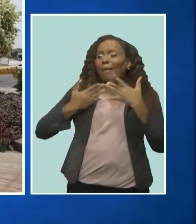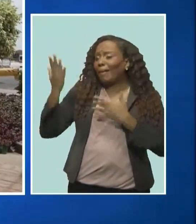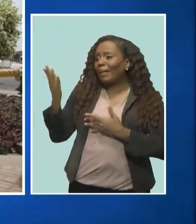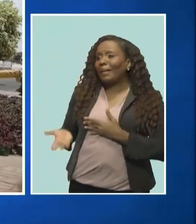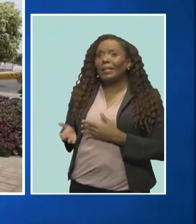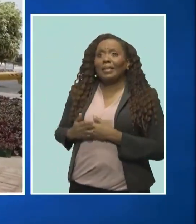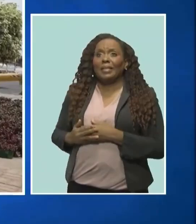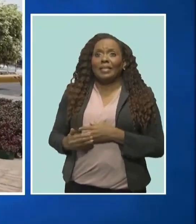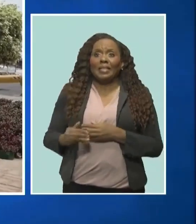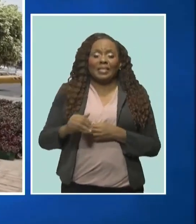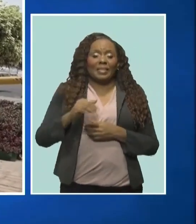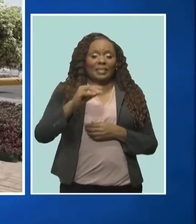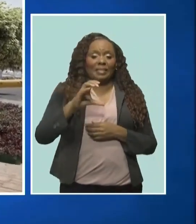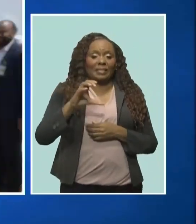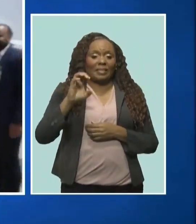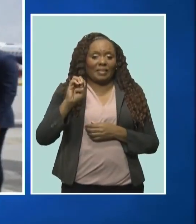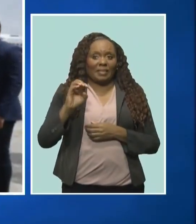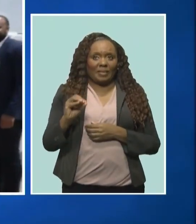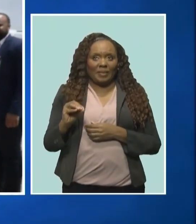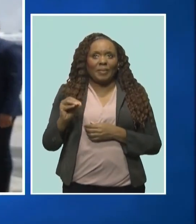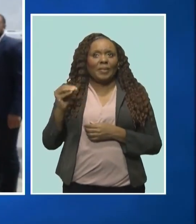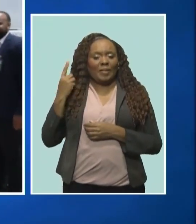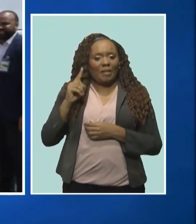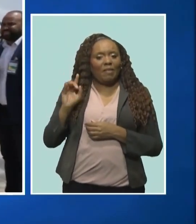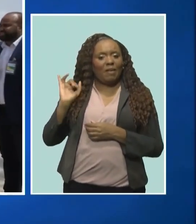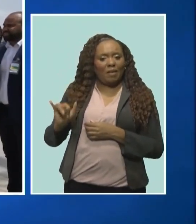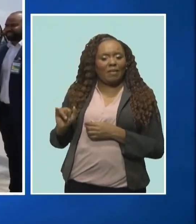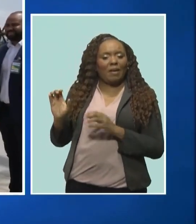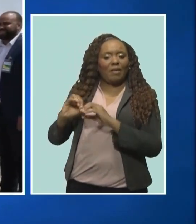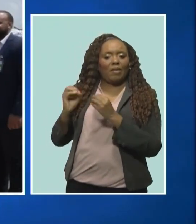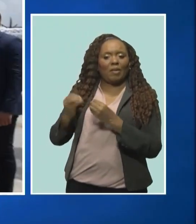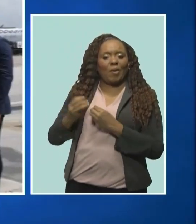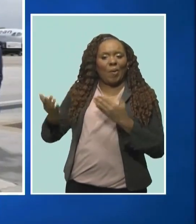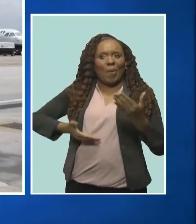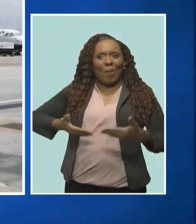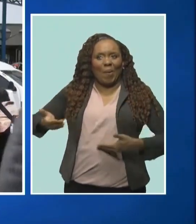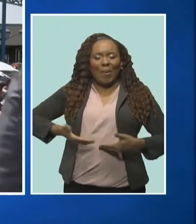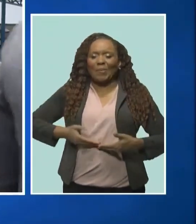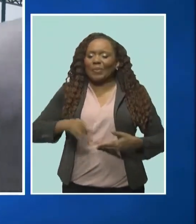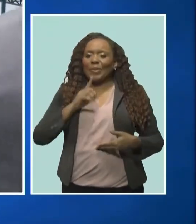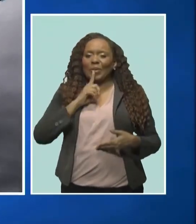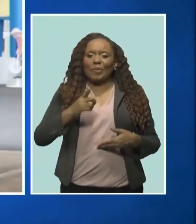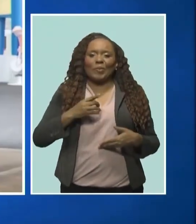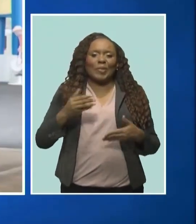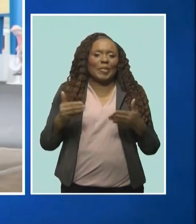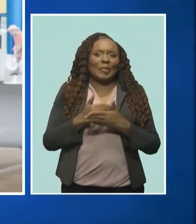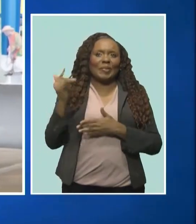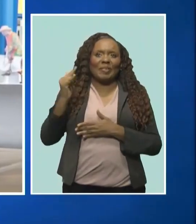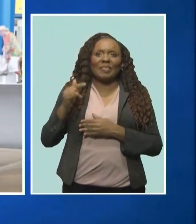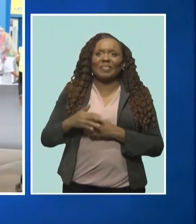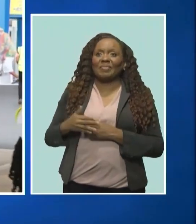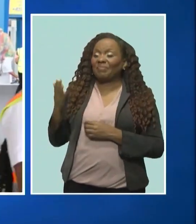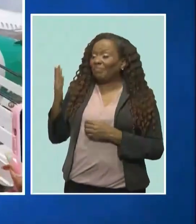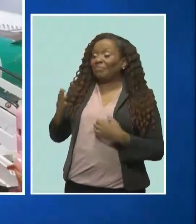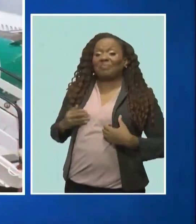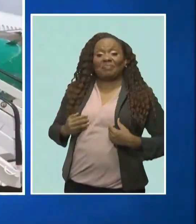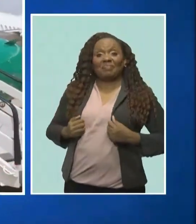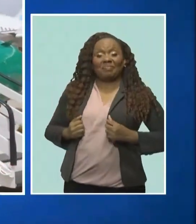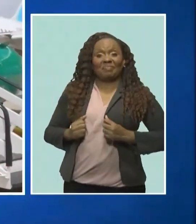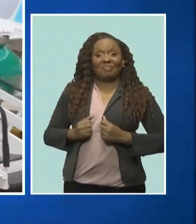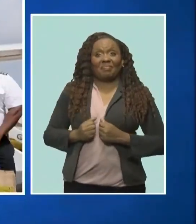Barbados Tourism Marketing Incorporated, Andrea Franklin, has welcomed the development. New service from Frontier Airlines not